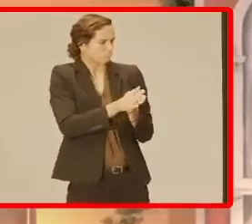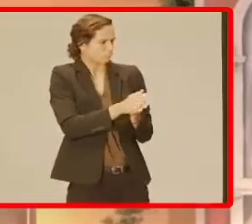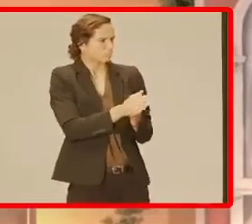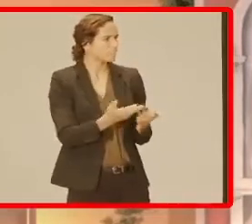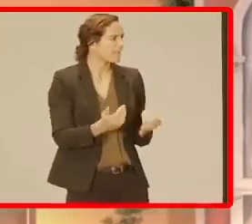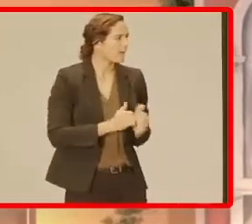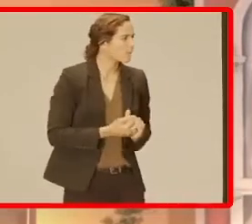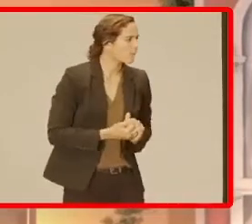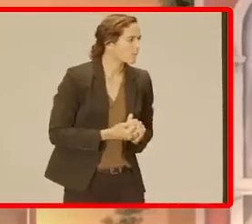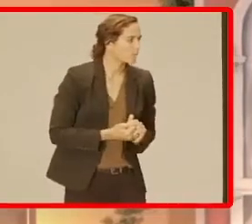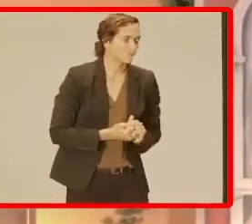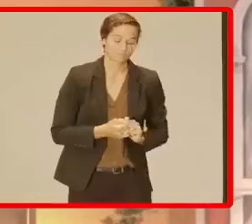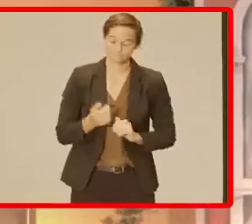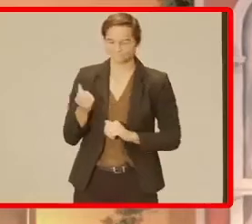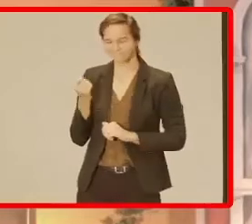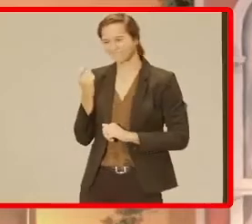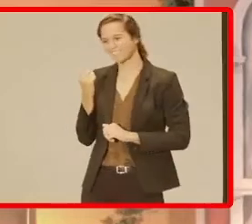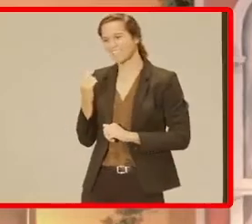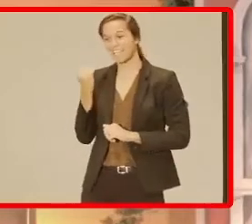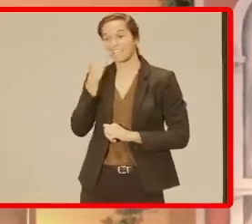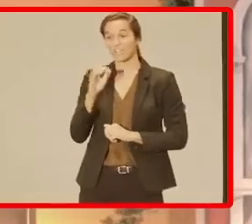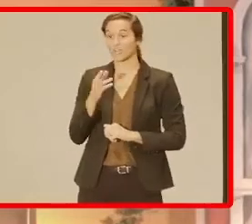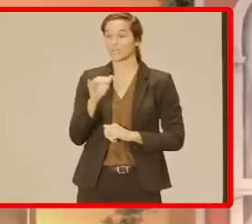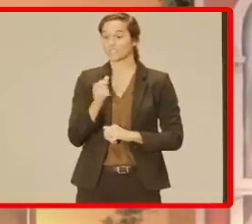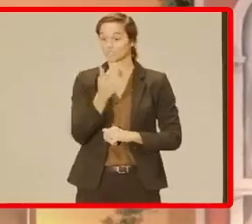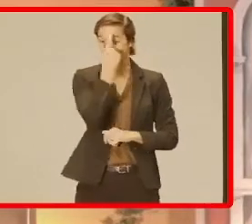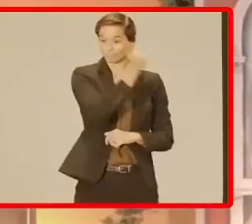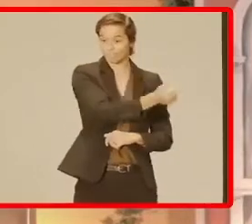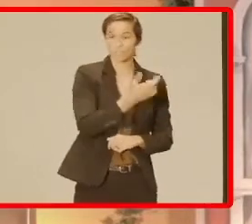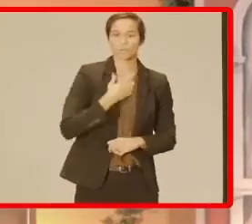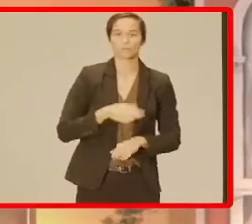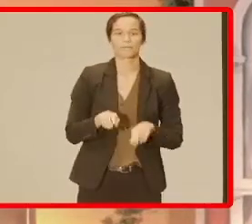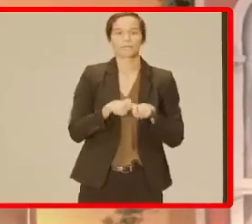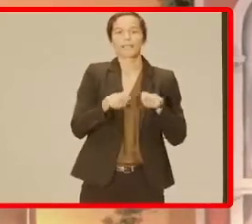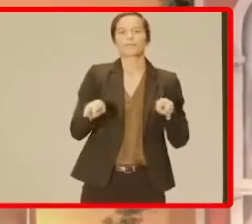we left it up to Chris, he'd still be on the couch playing video games and watching Netflix.